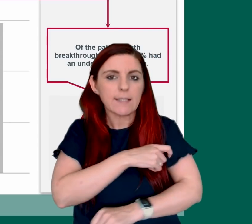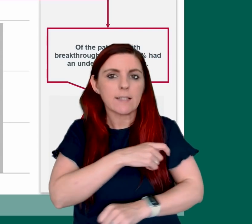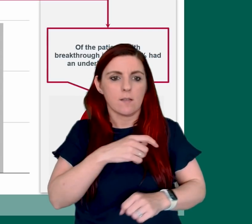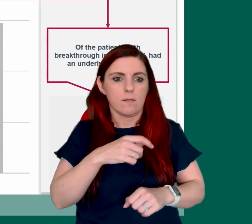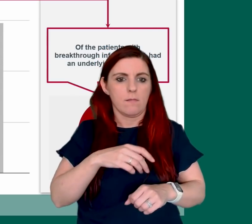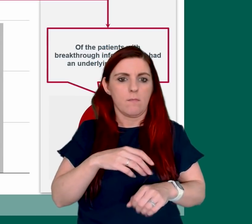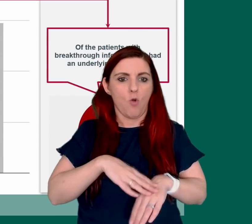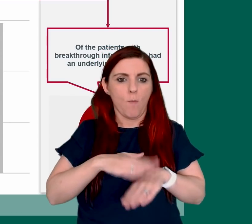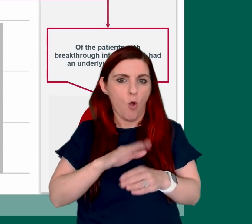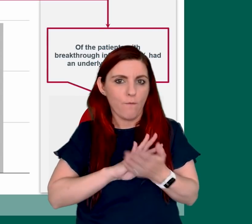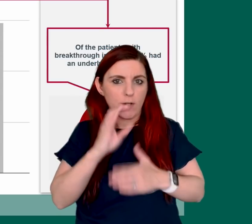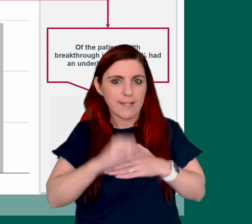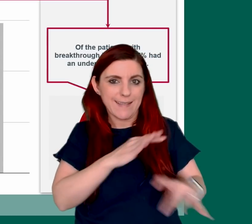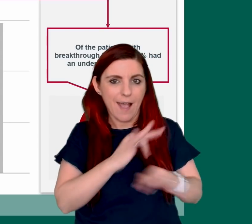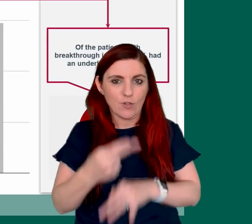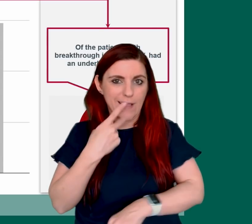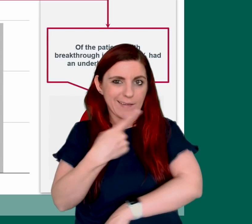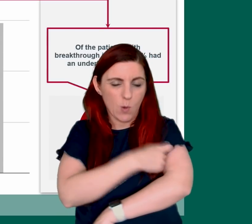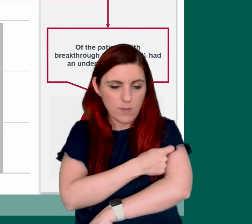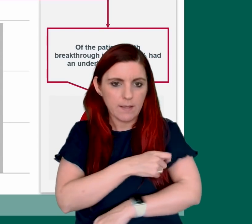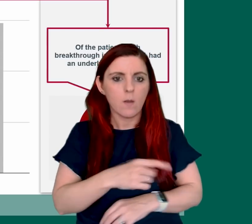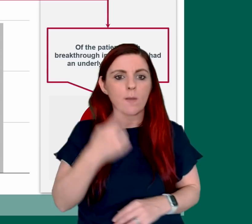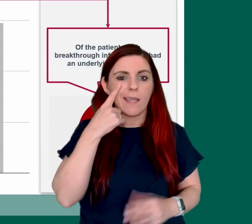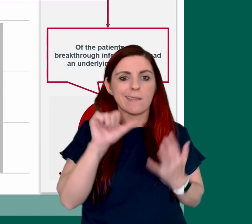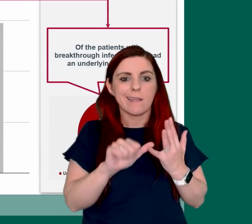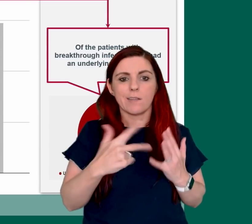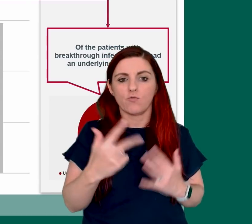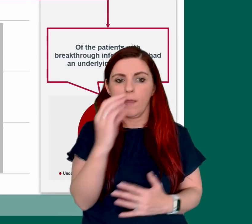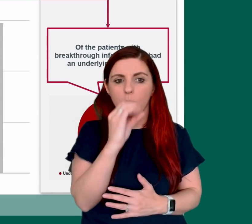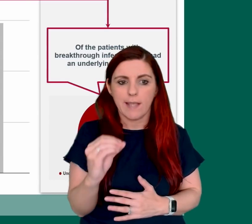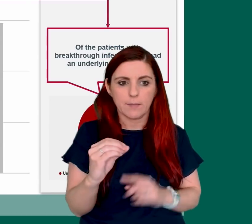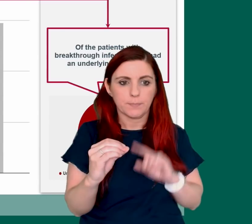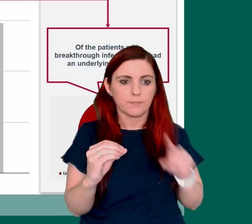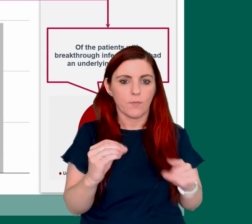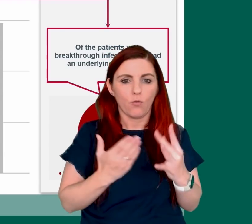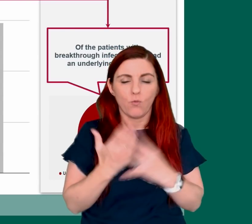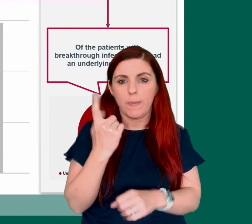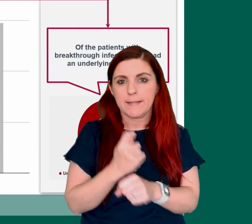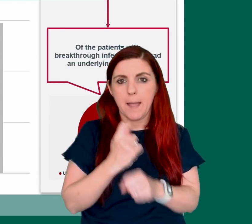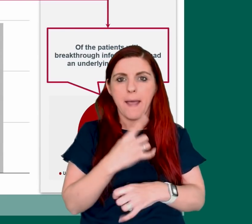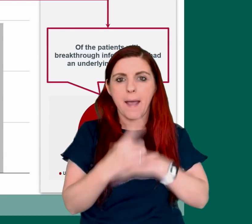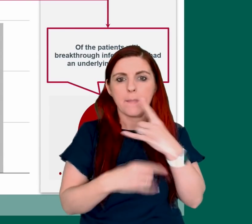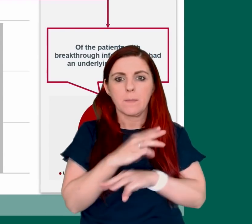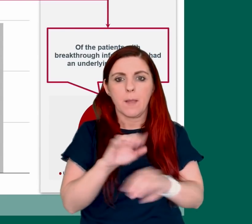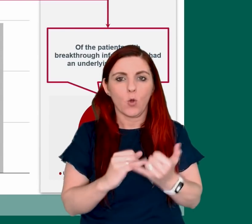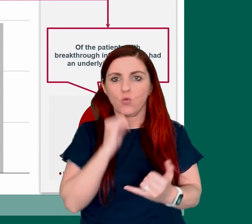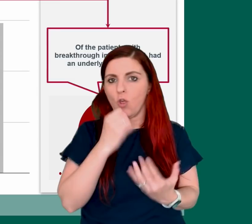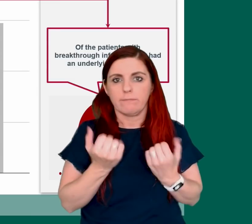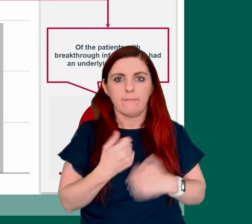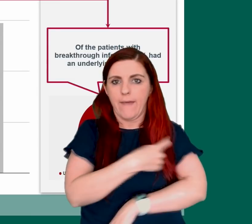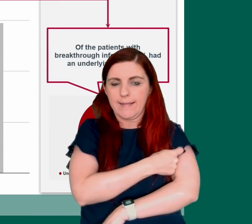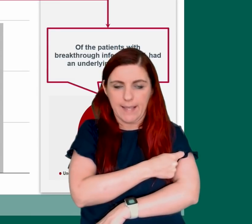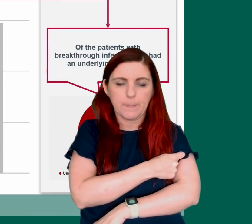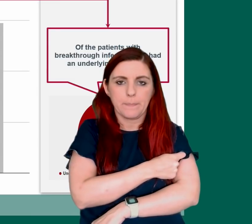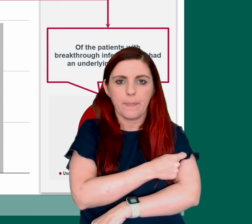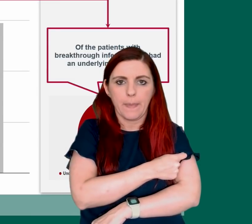second dose. So you can see that 63% over this whole time period occurred in a non-vaccinated population of admissions